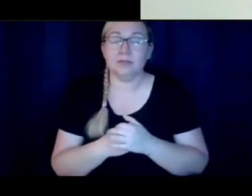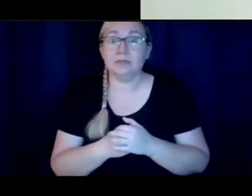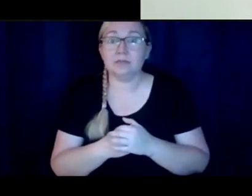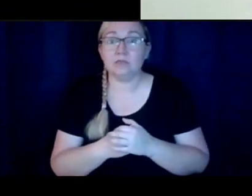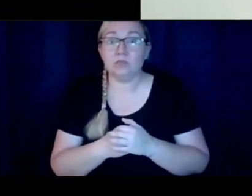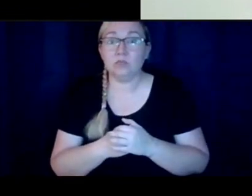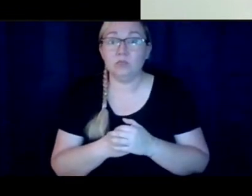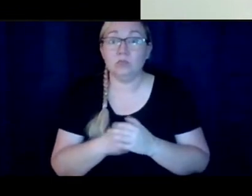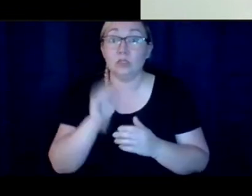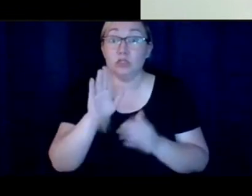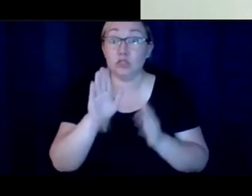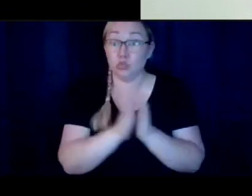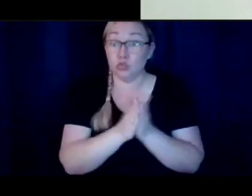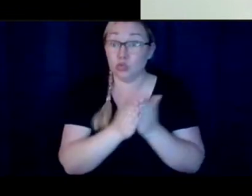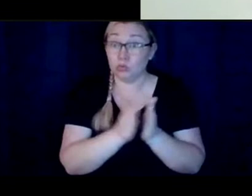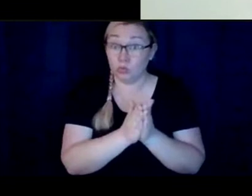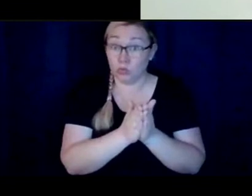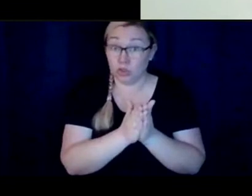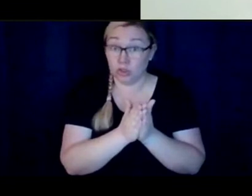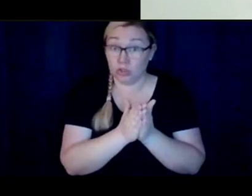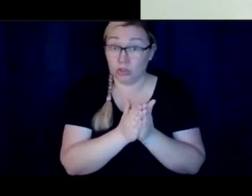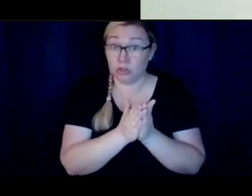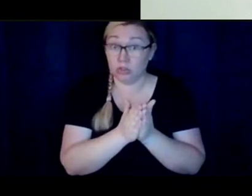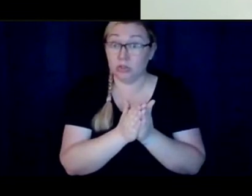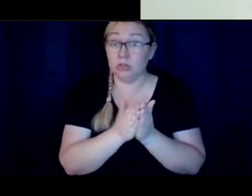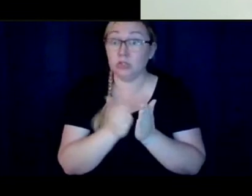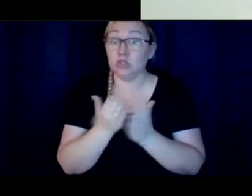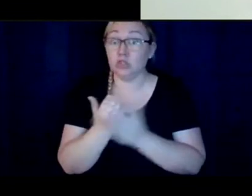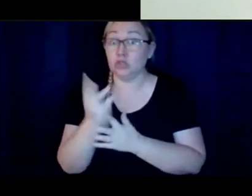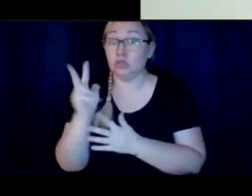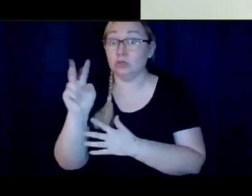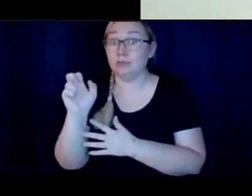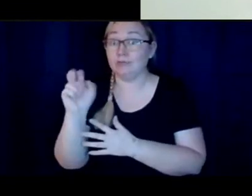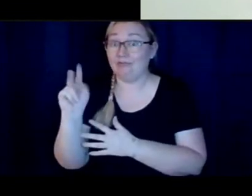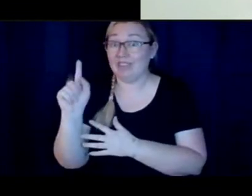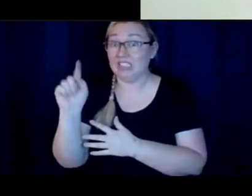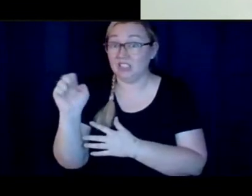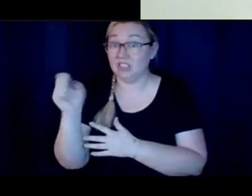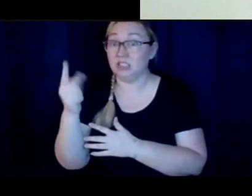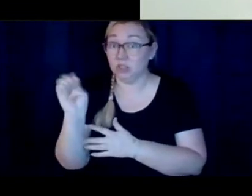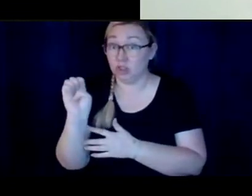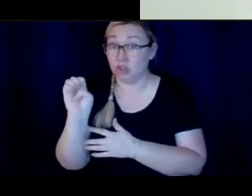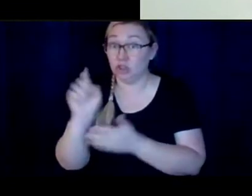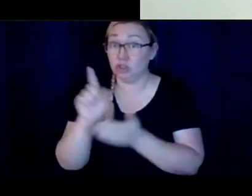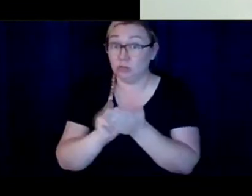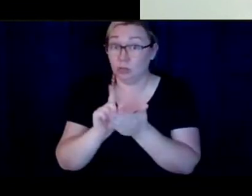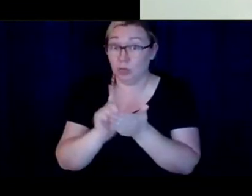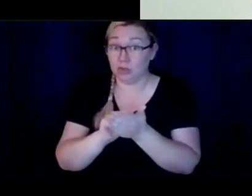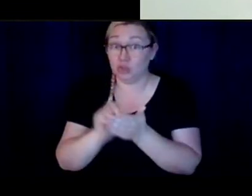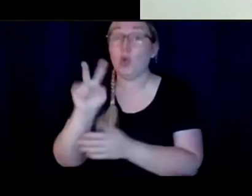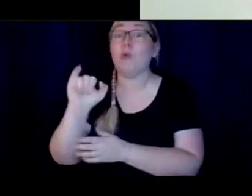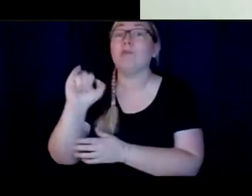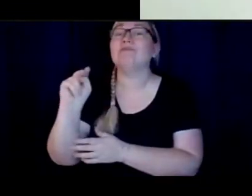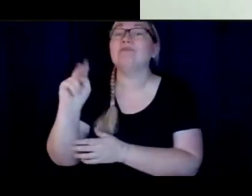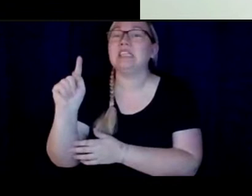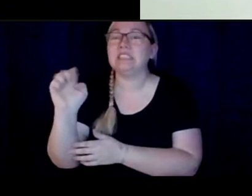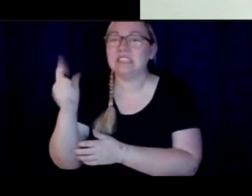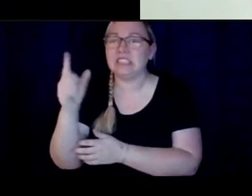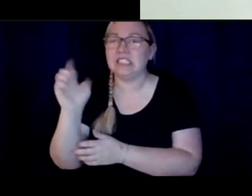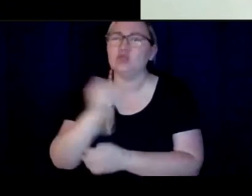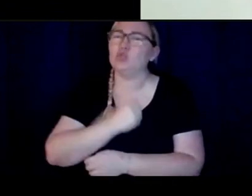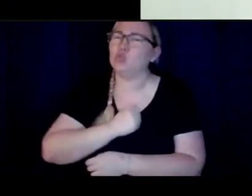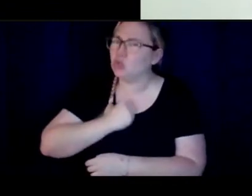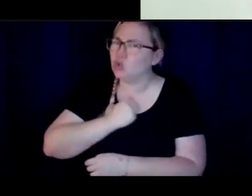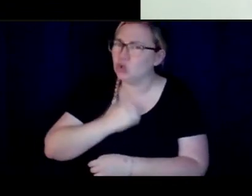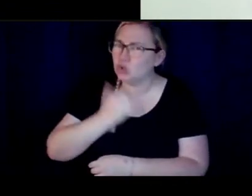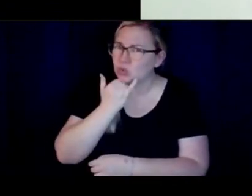So your book is coming out through Vantage Publishing House, right? Vantage? Vintage. Vintage, sorry. Vintage